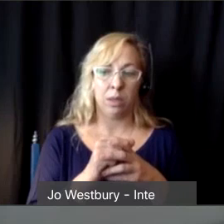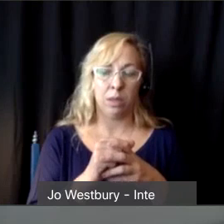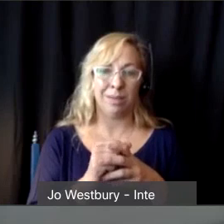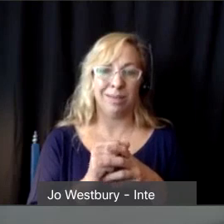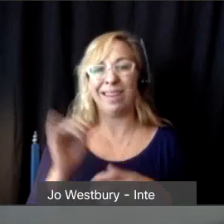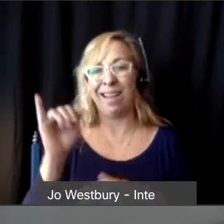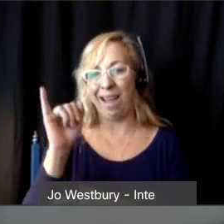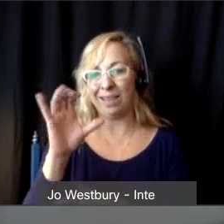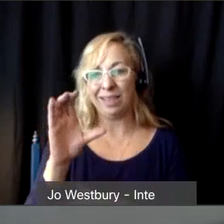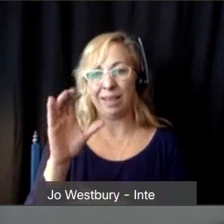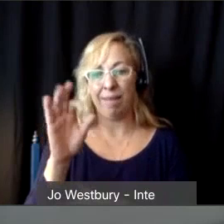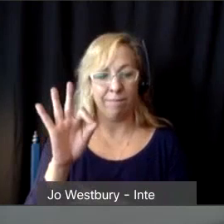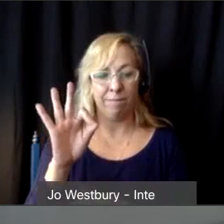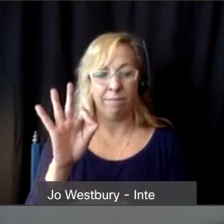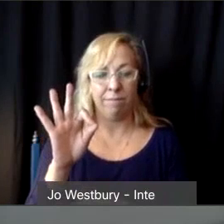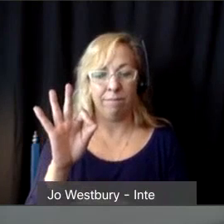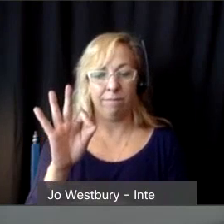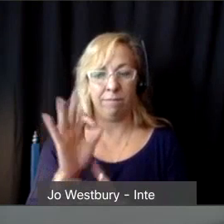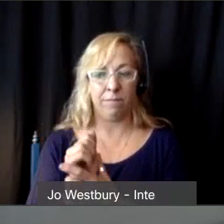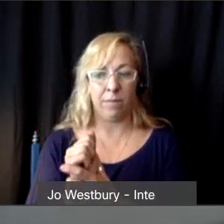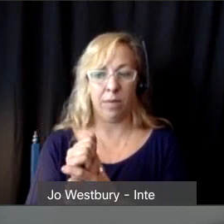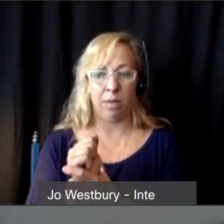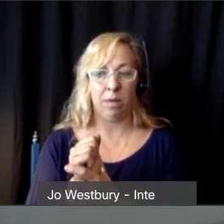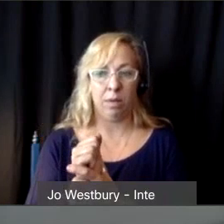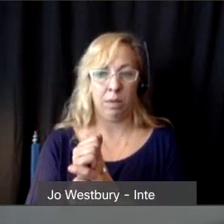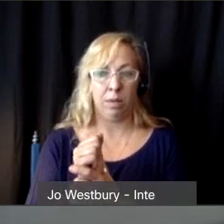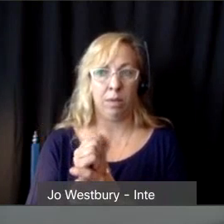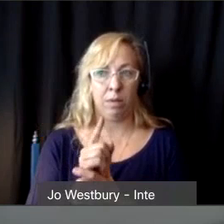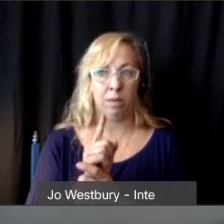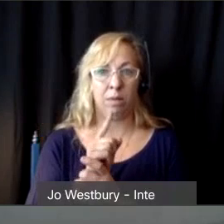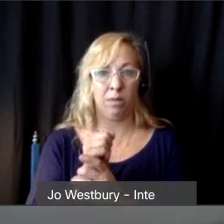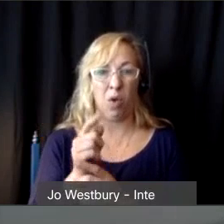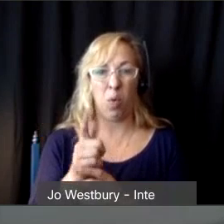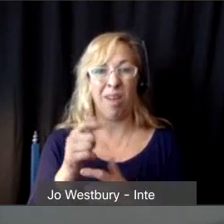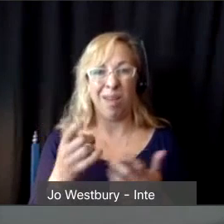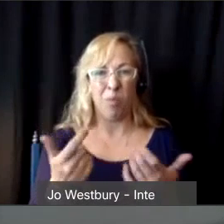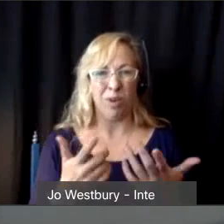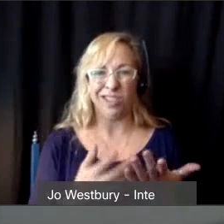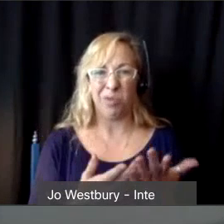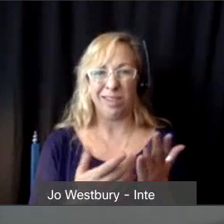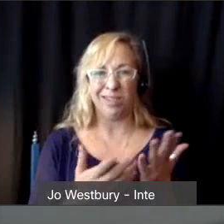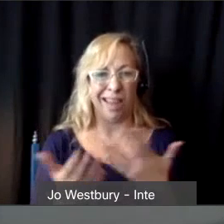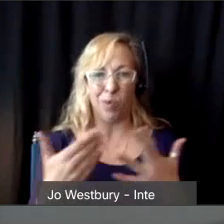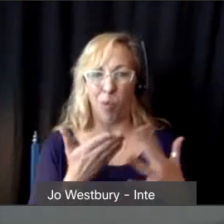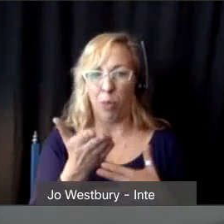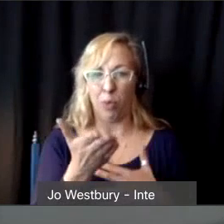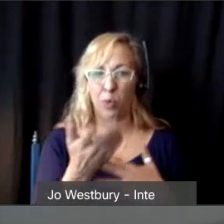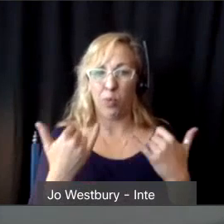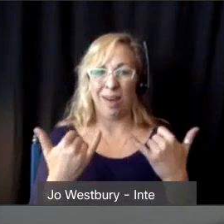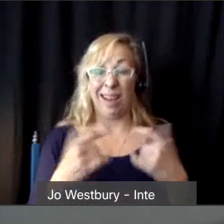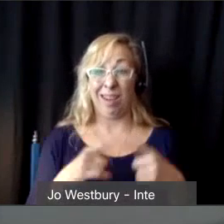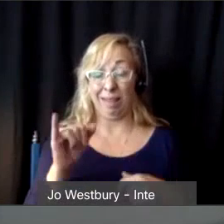intermediate care facilities. And they reviewed, so I'm just going to walk through this with people. This